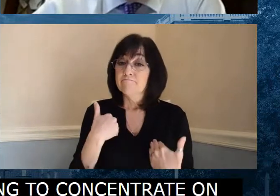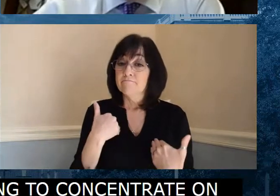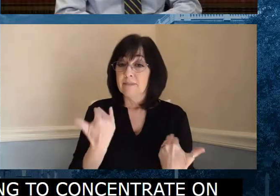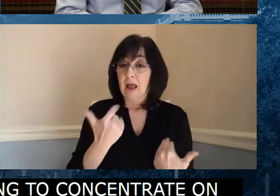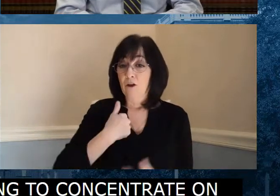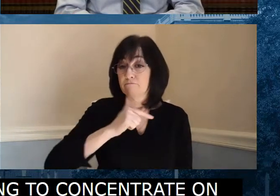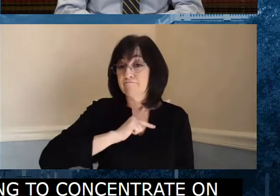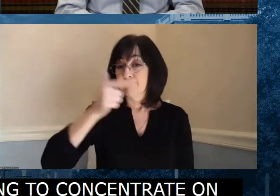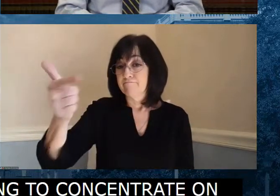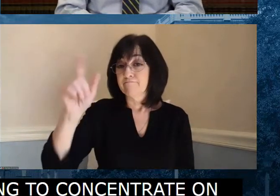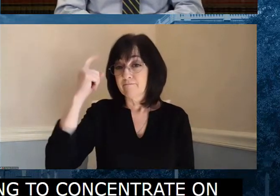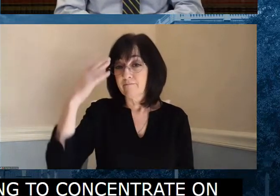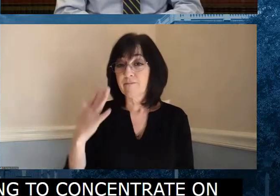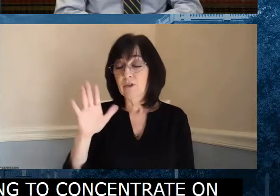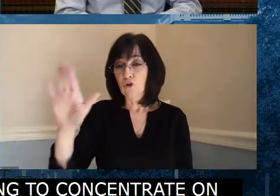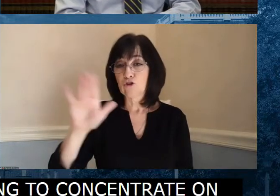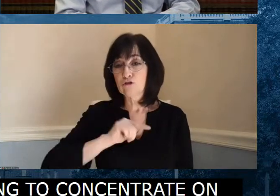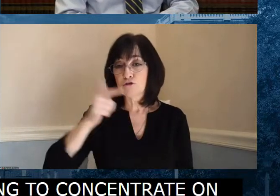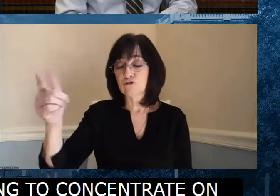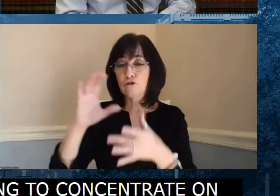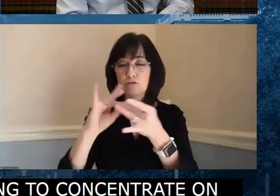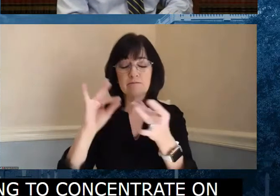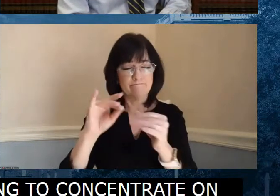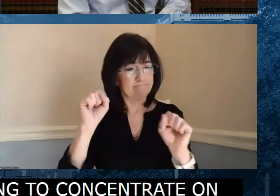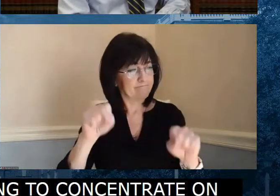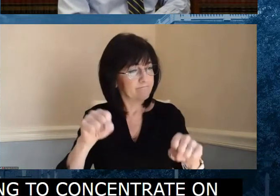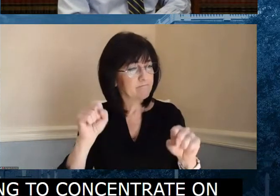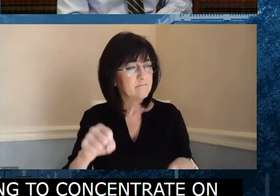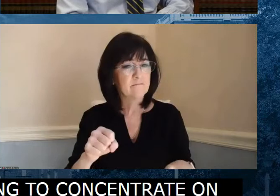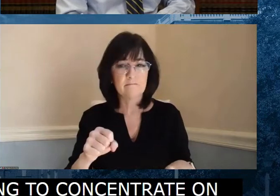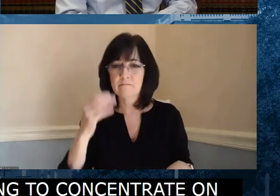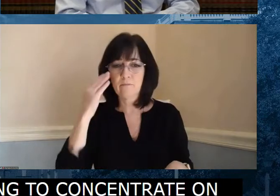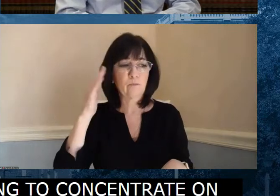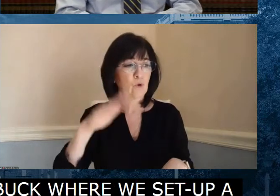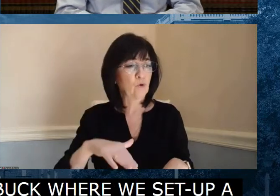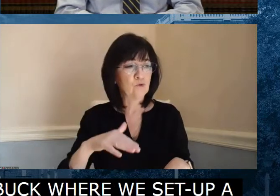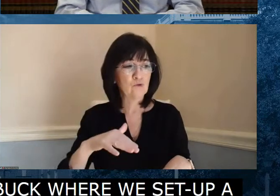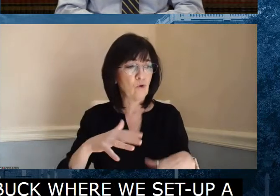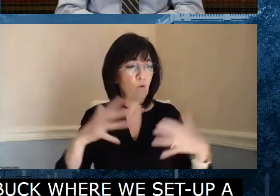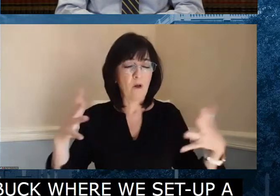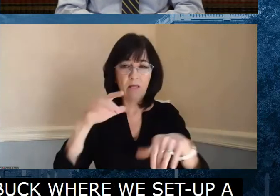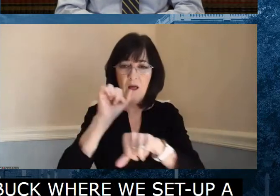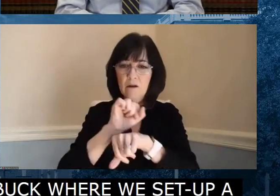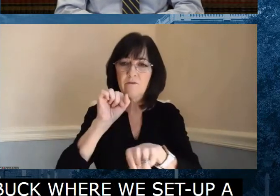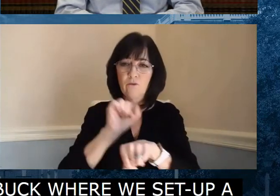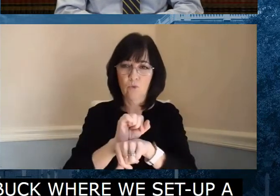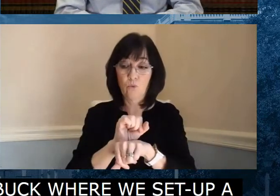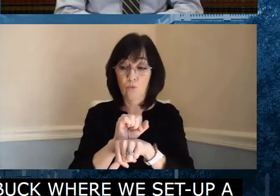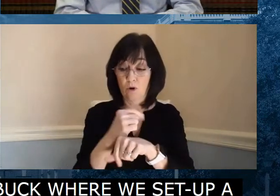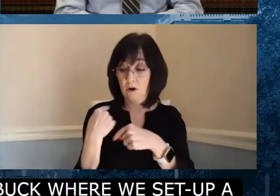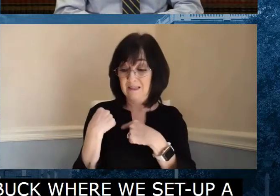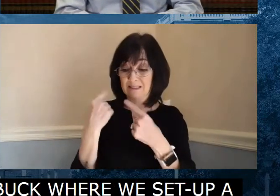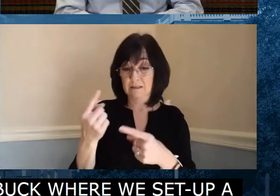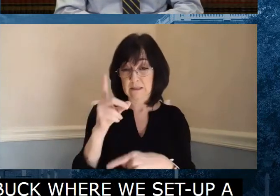you. Yeah, so just an incredible effort since mid-December to vaccinate Delawareans. Over